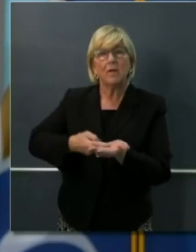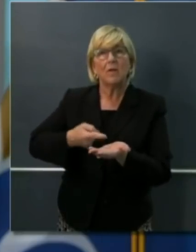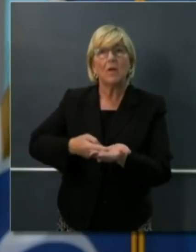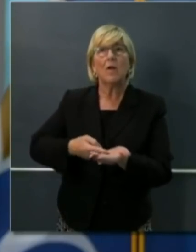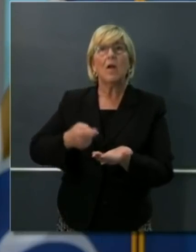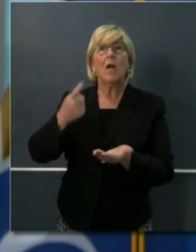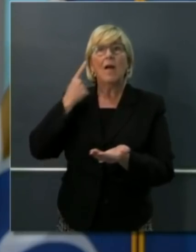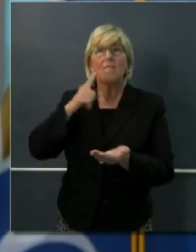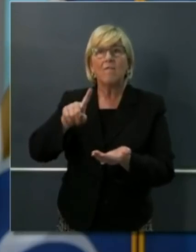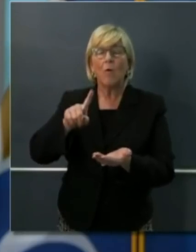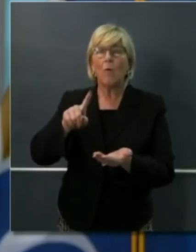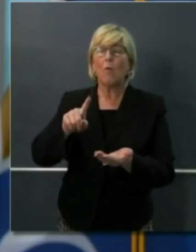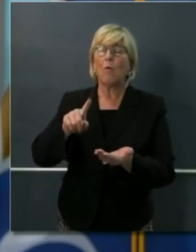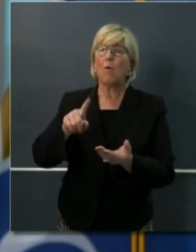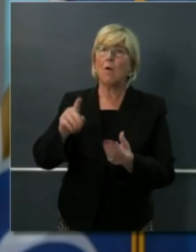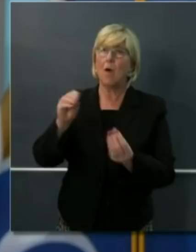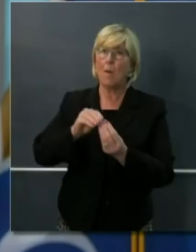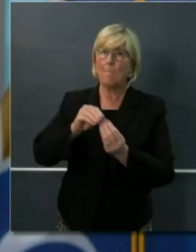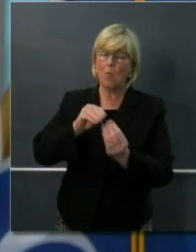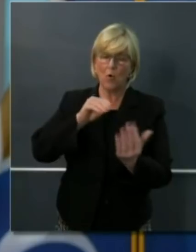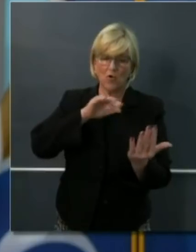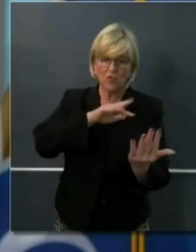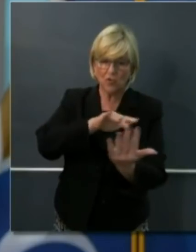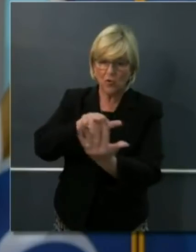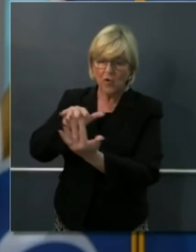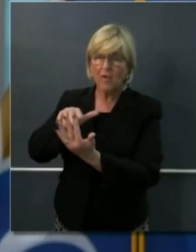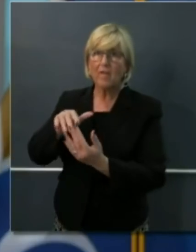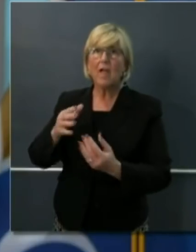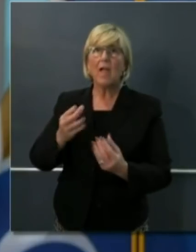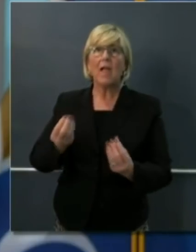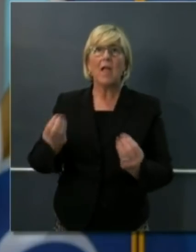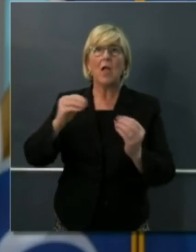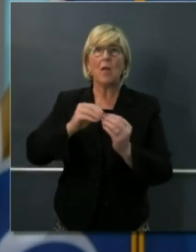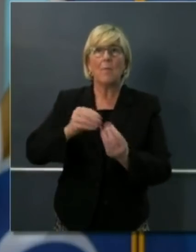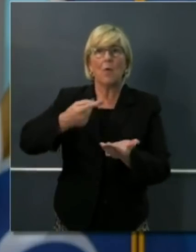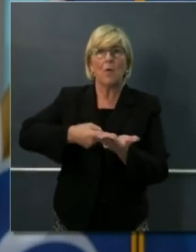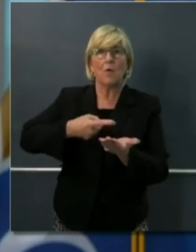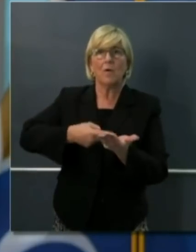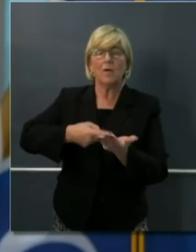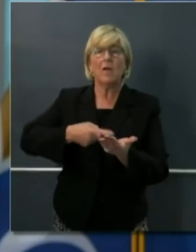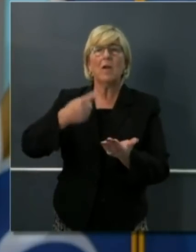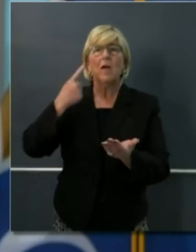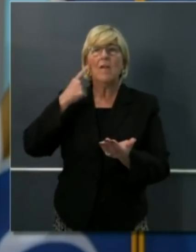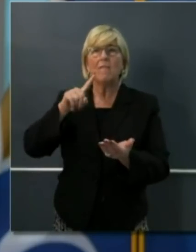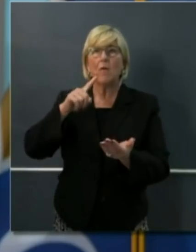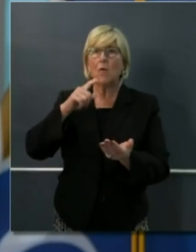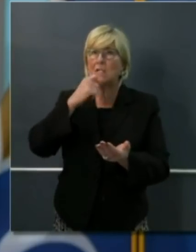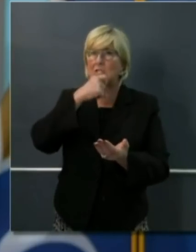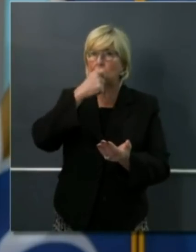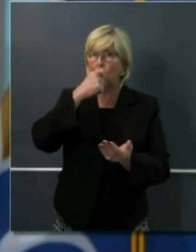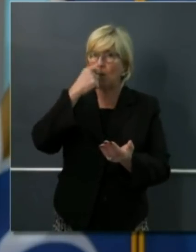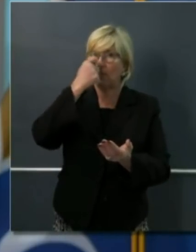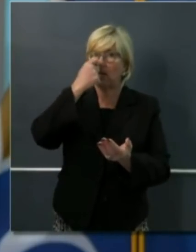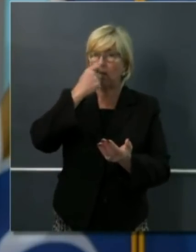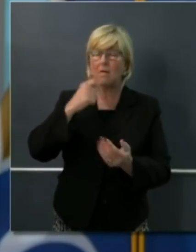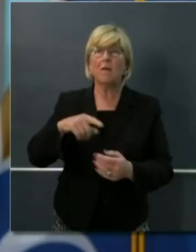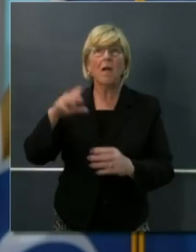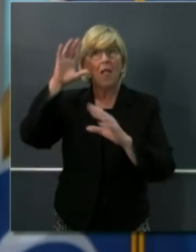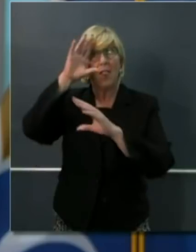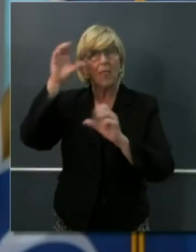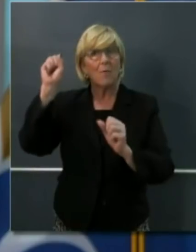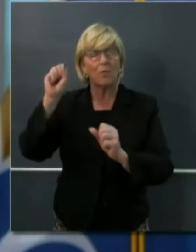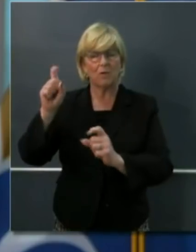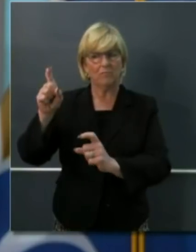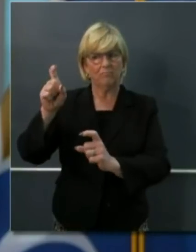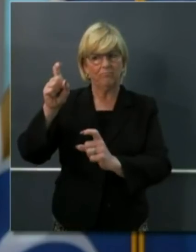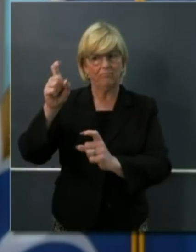need for swabs. A very pointed and honest conversation. The president secured and gave me the